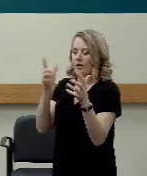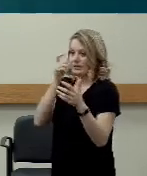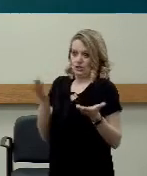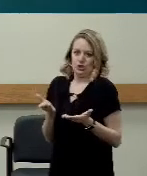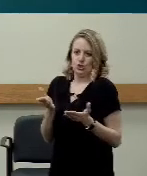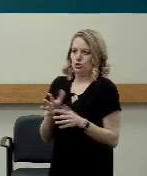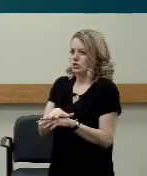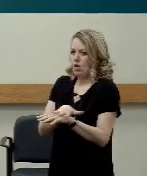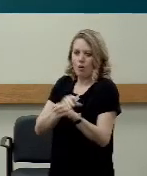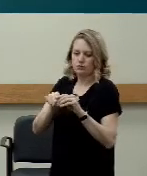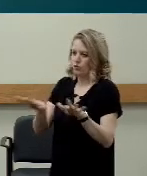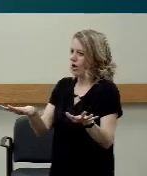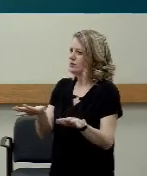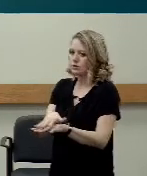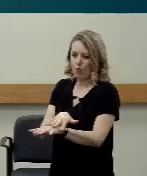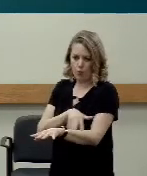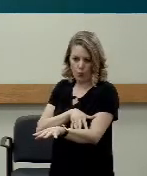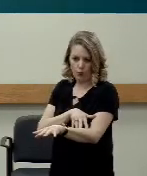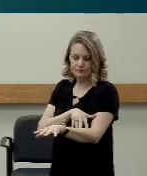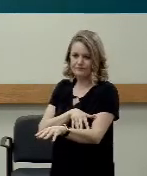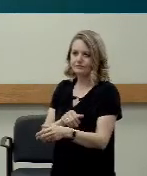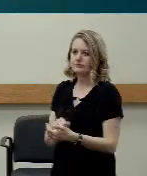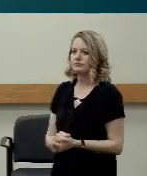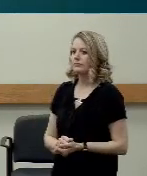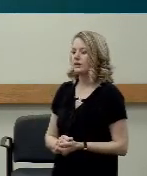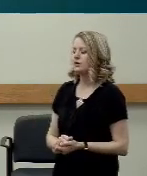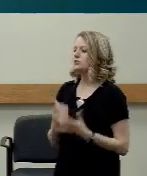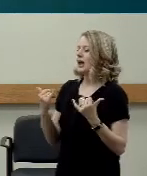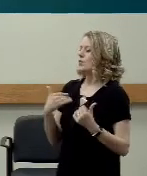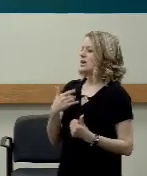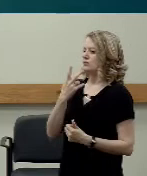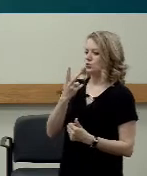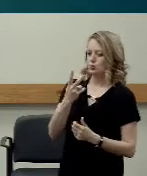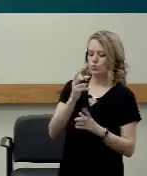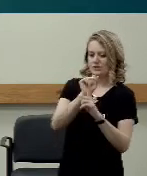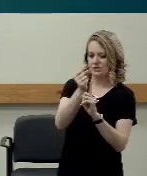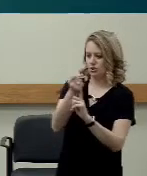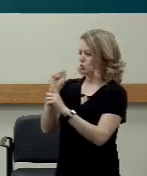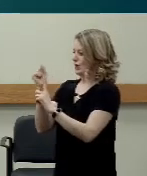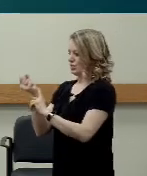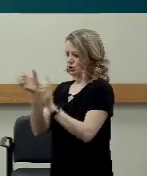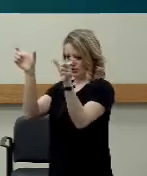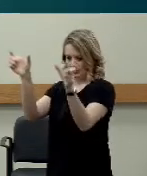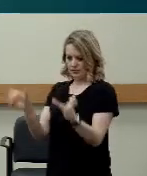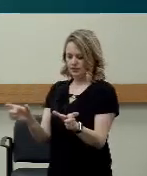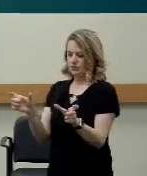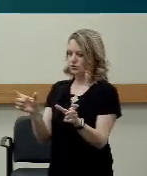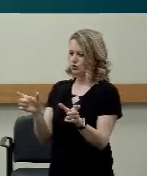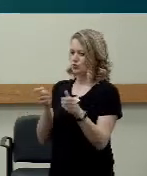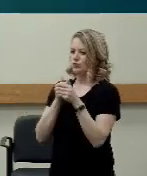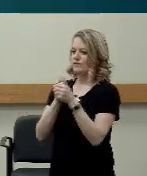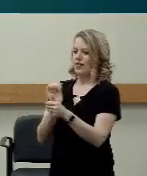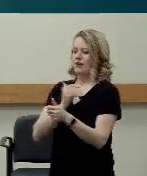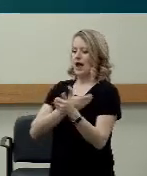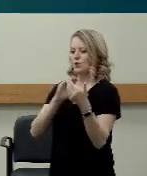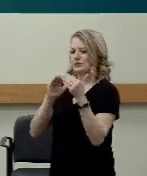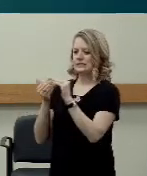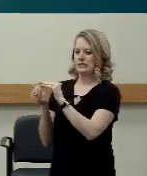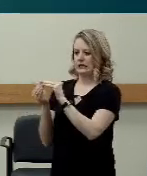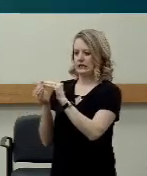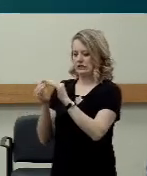cases. So there are two sets of circumstances to justify city action. And on the